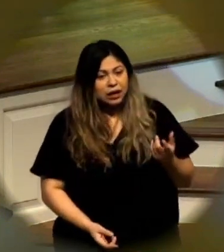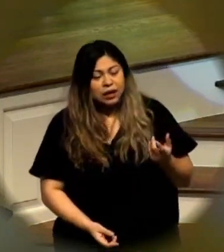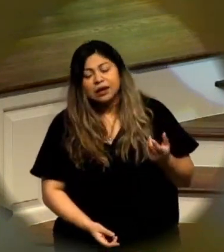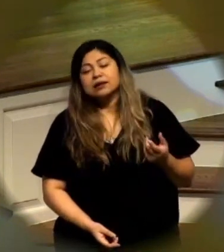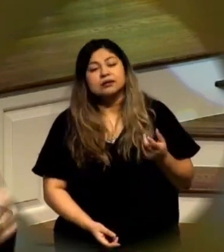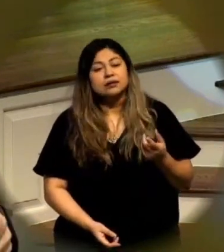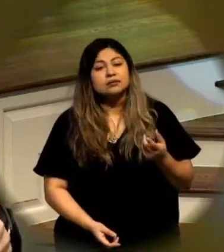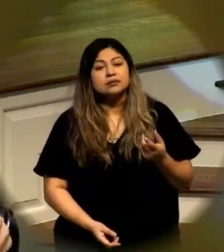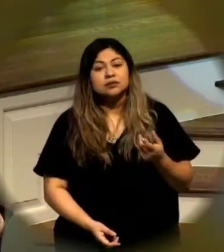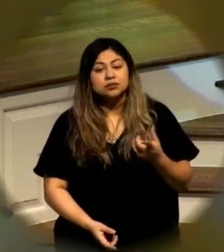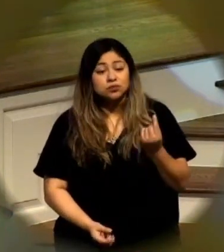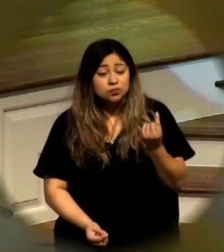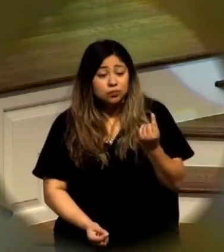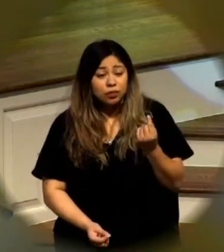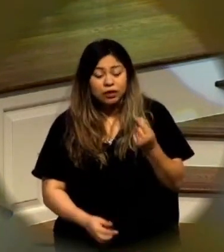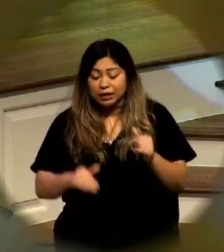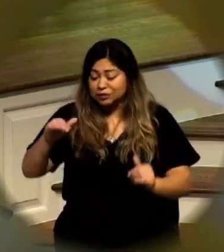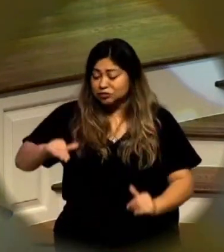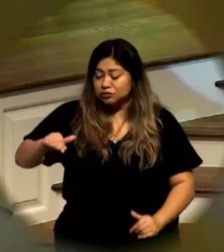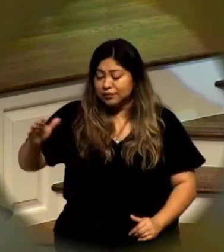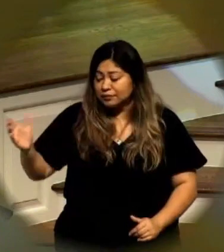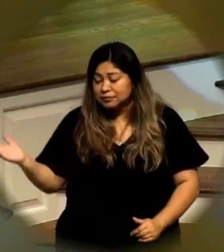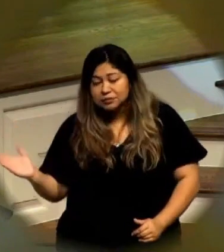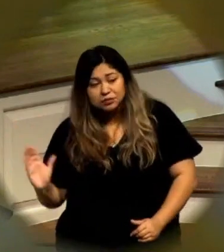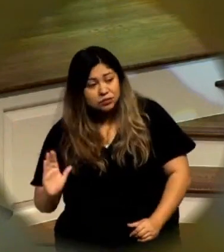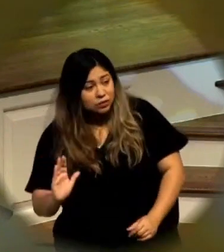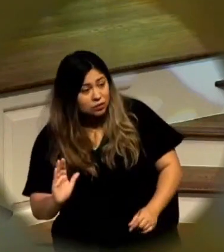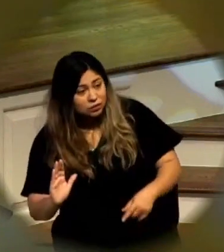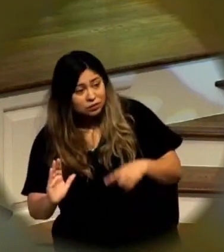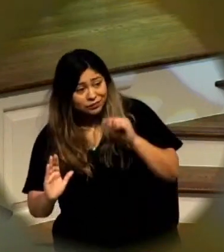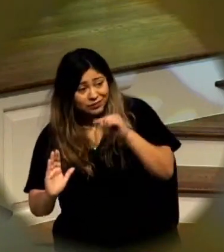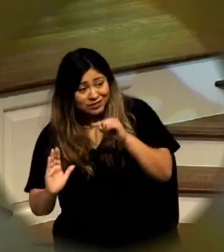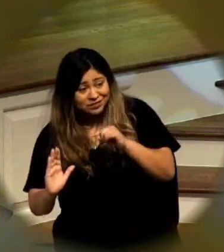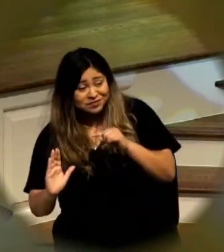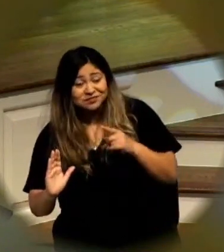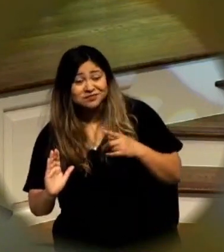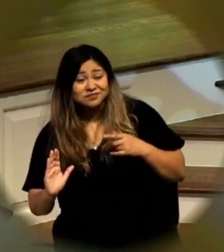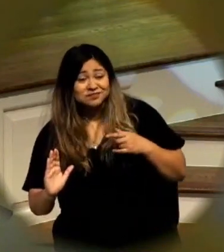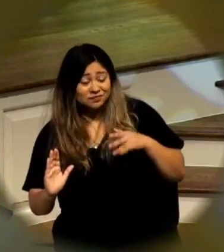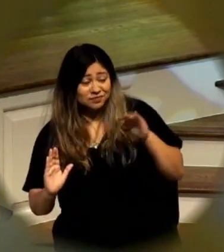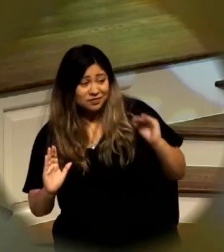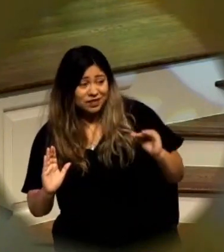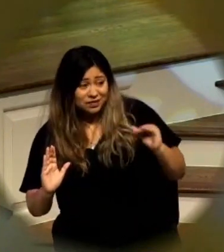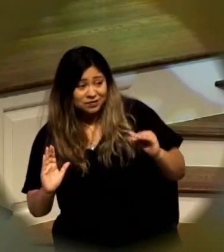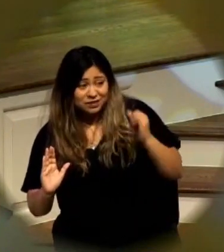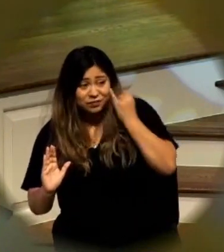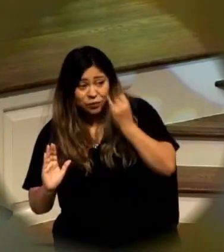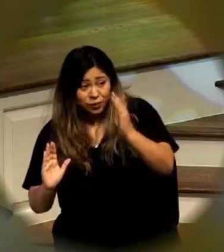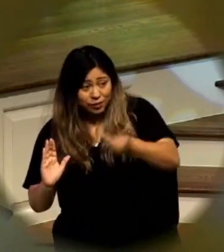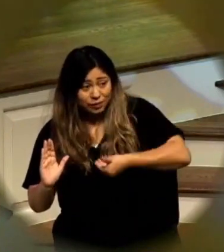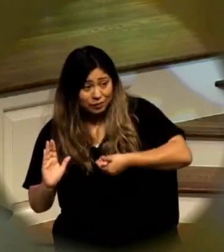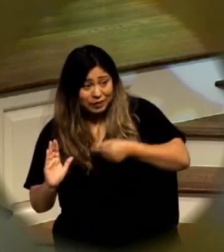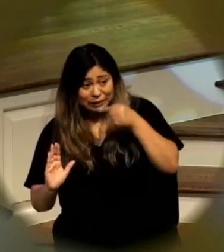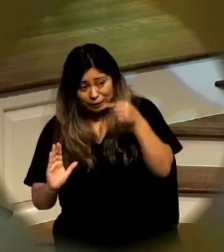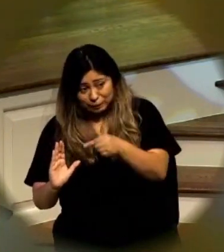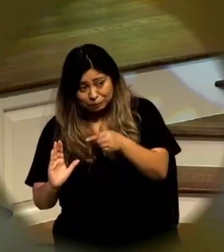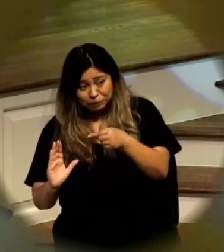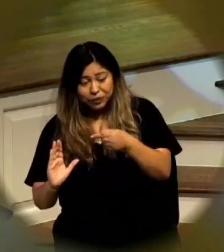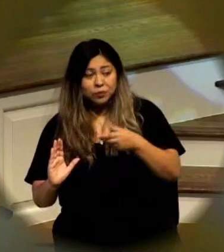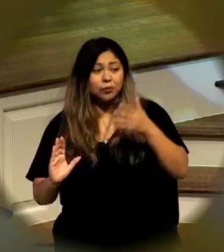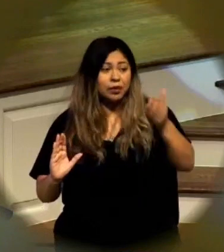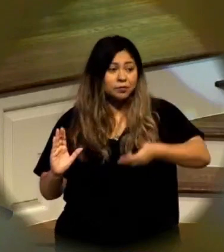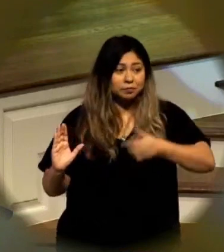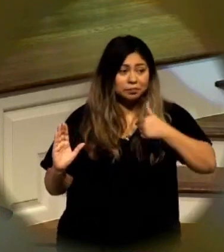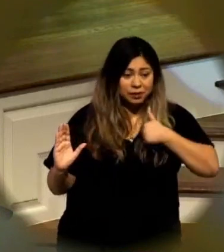this little child in my name welcomes me. And whoever welcomes me welcomes the one who sent me. For he who is least among